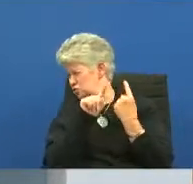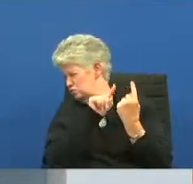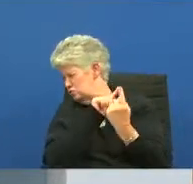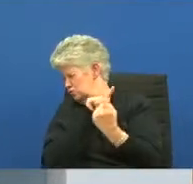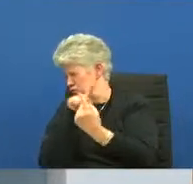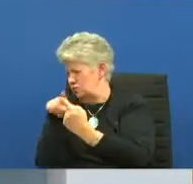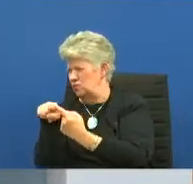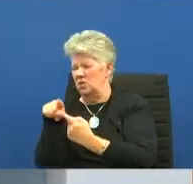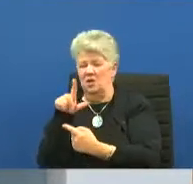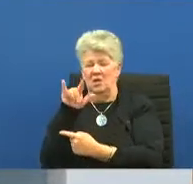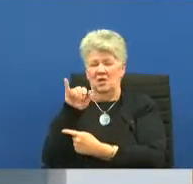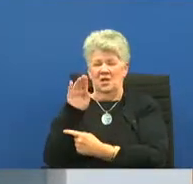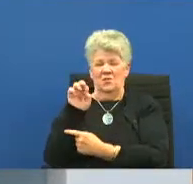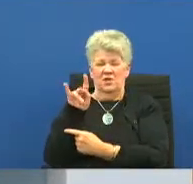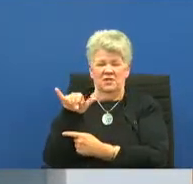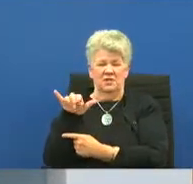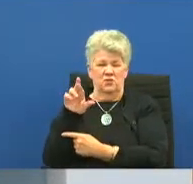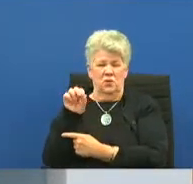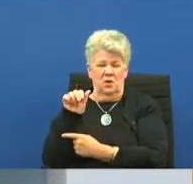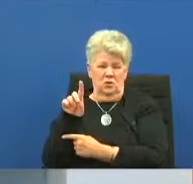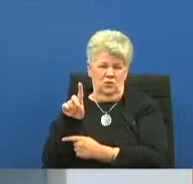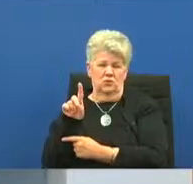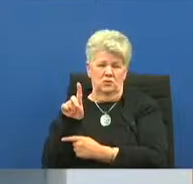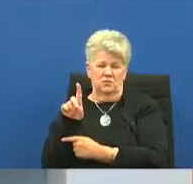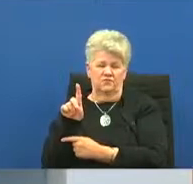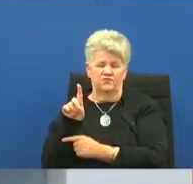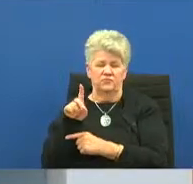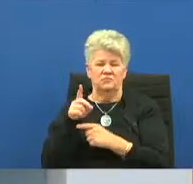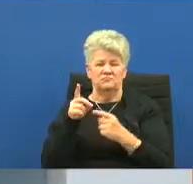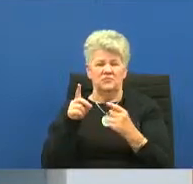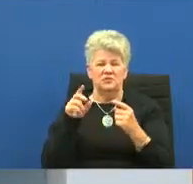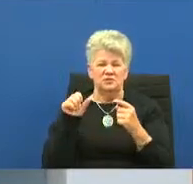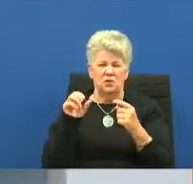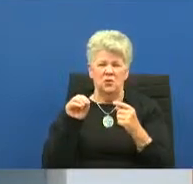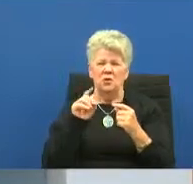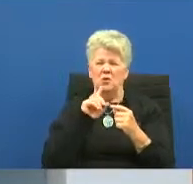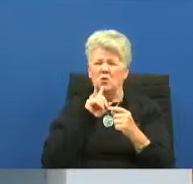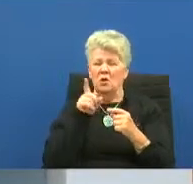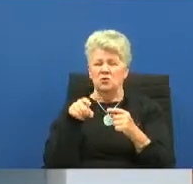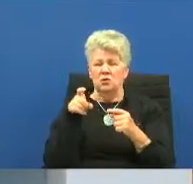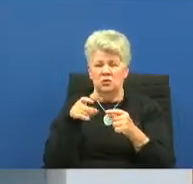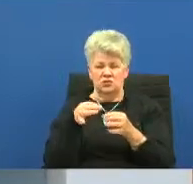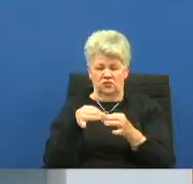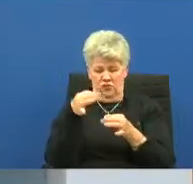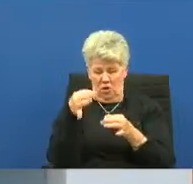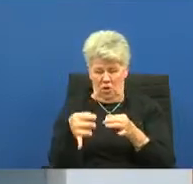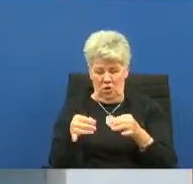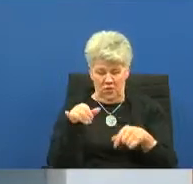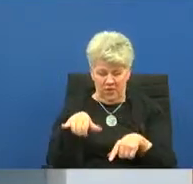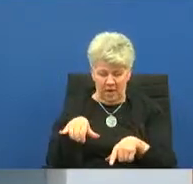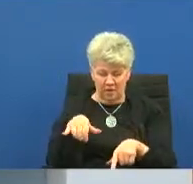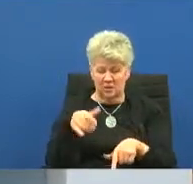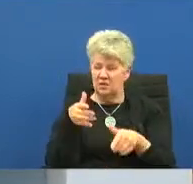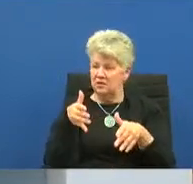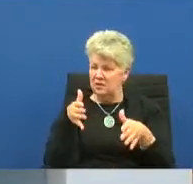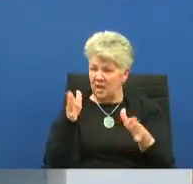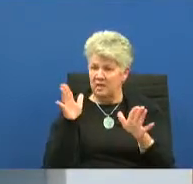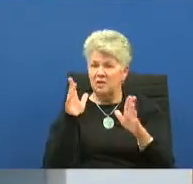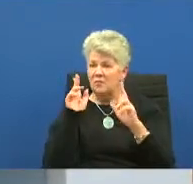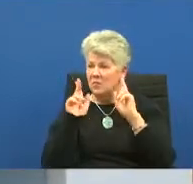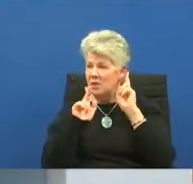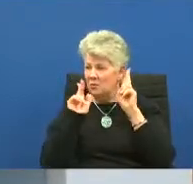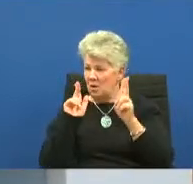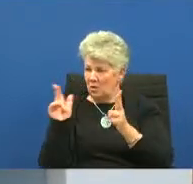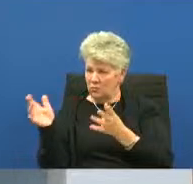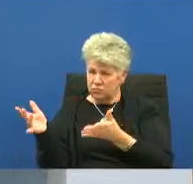standard approach would be to potentially defer this item, allow property owners or concerned citizens to